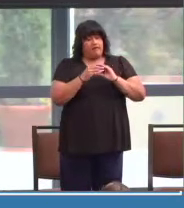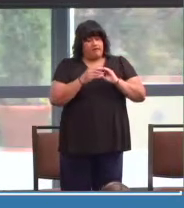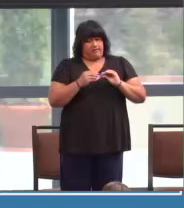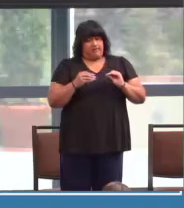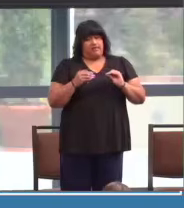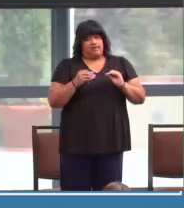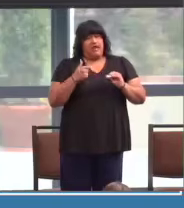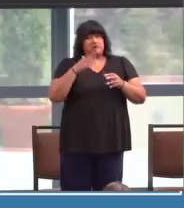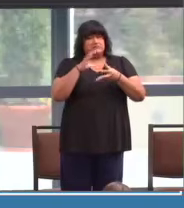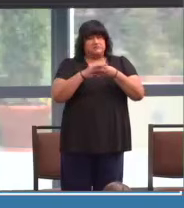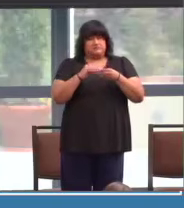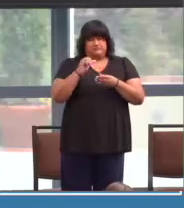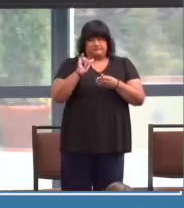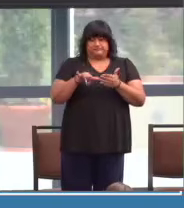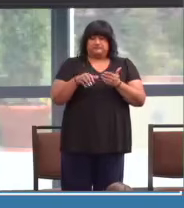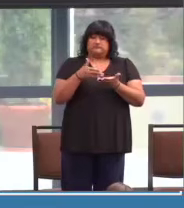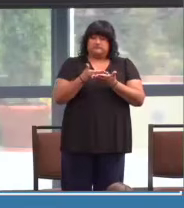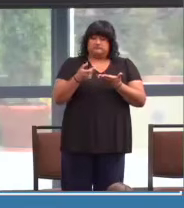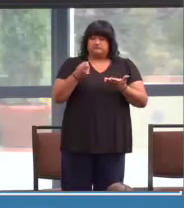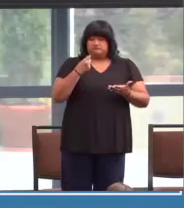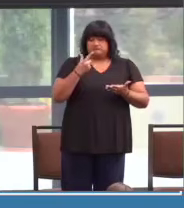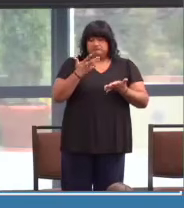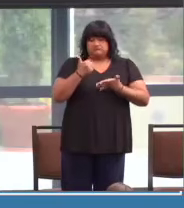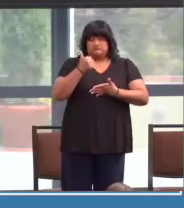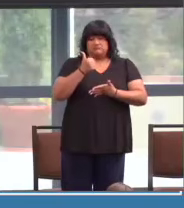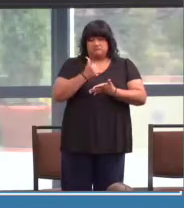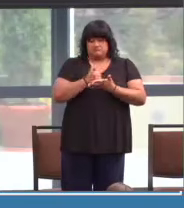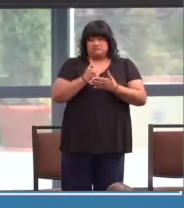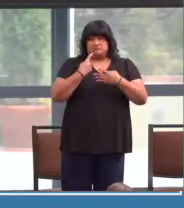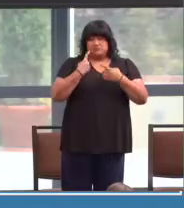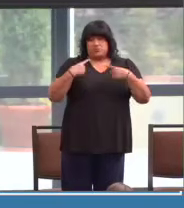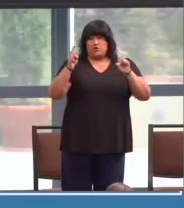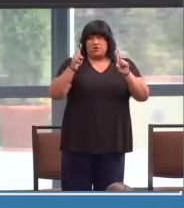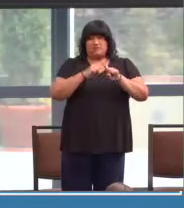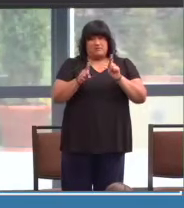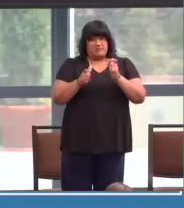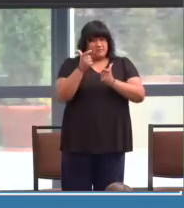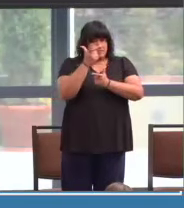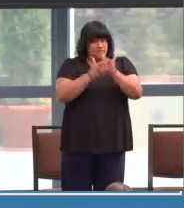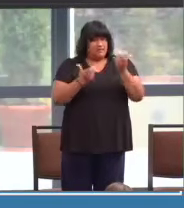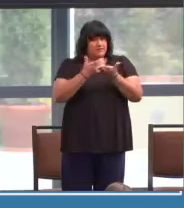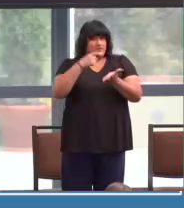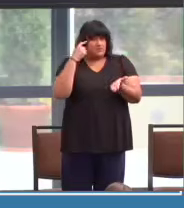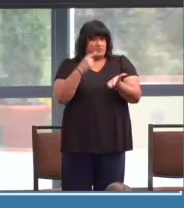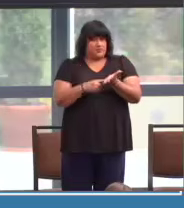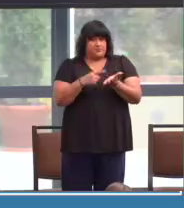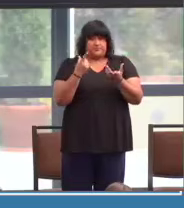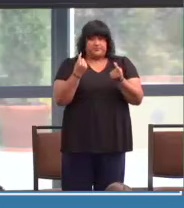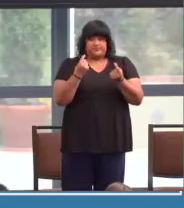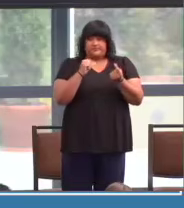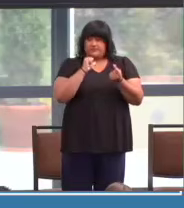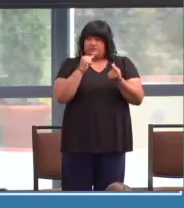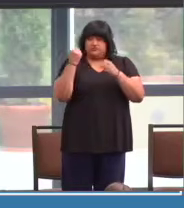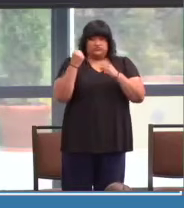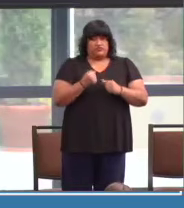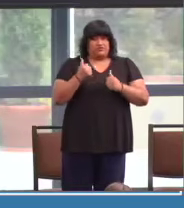know, it may work, but I think the biggest thing to know is that there's probably not the strongest studies done